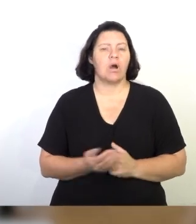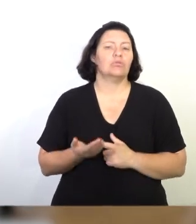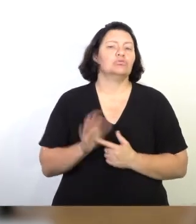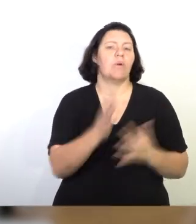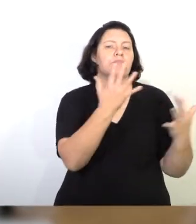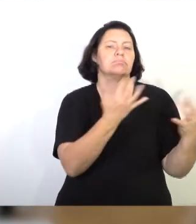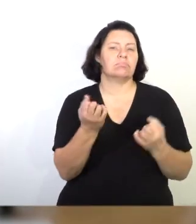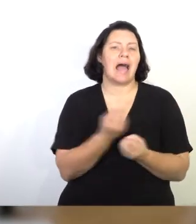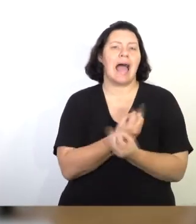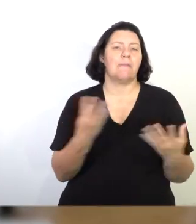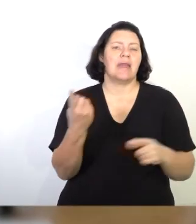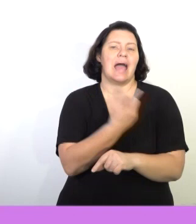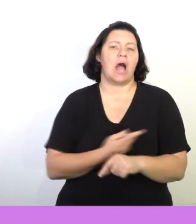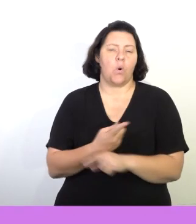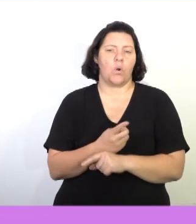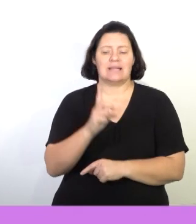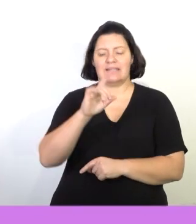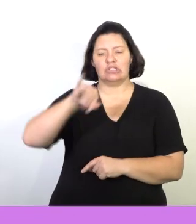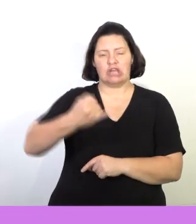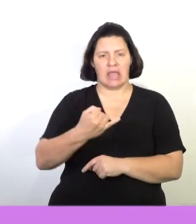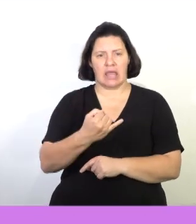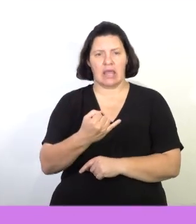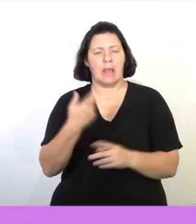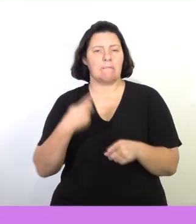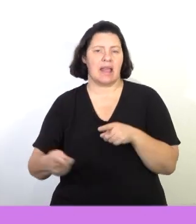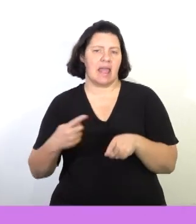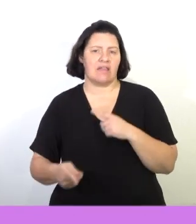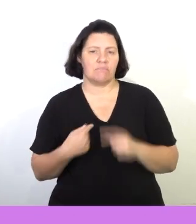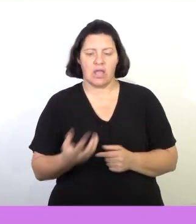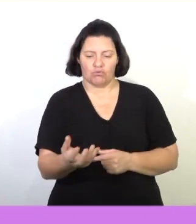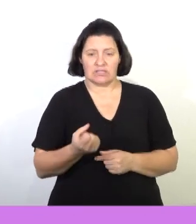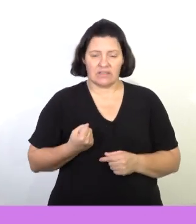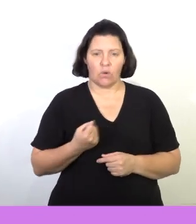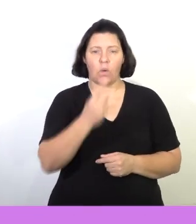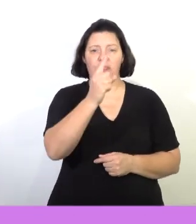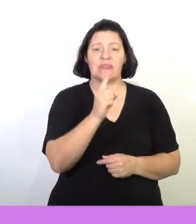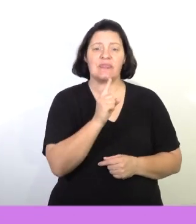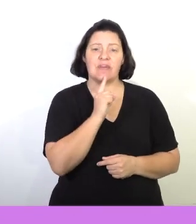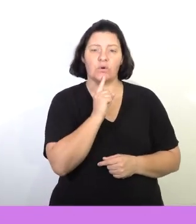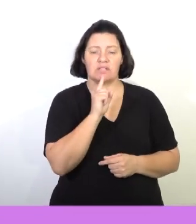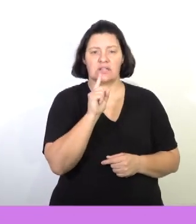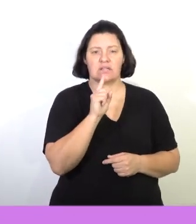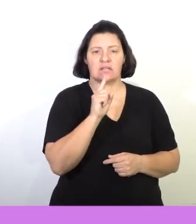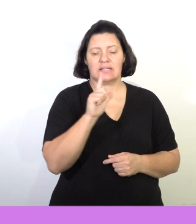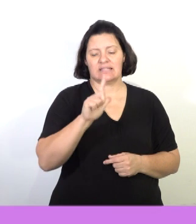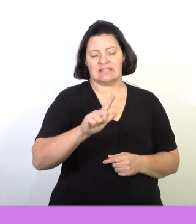Show with calculations how many hours did DJ Kicks play if he received